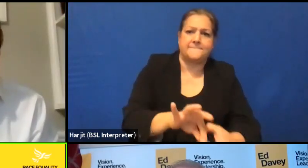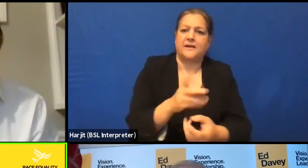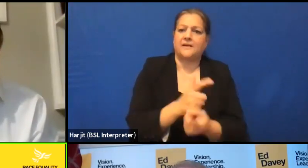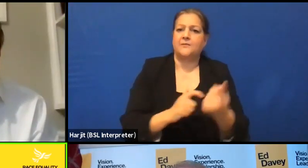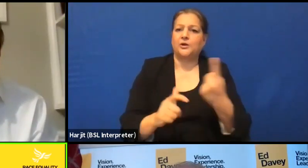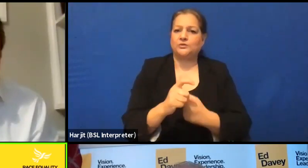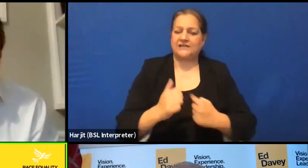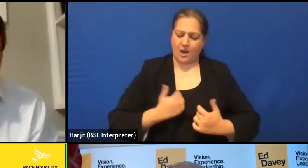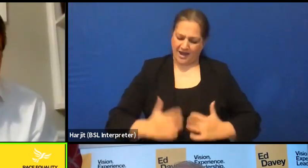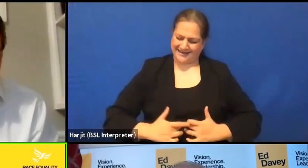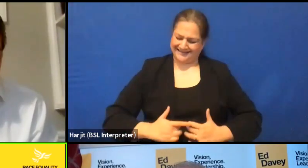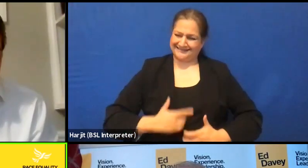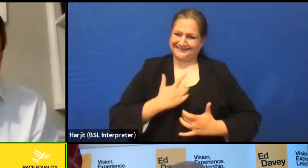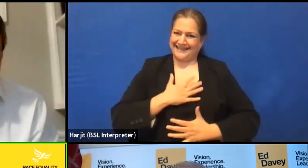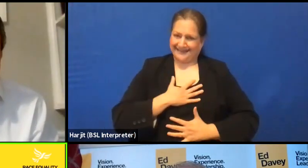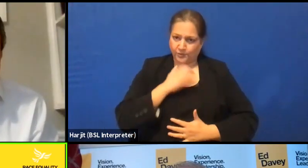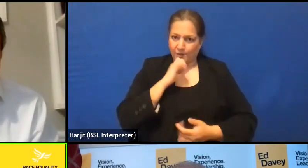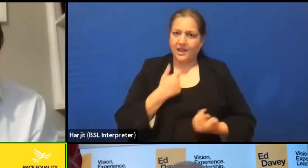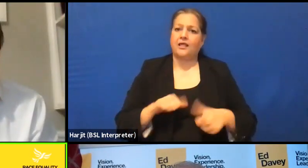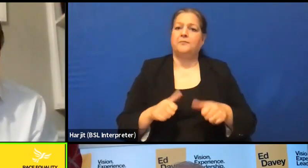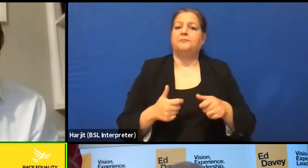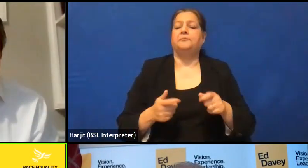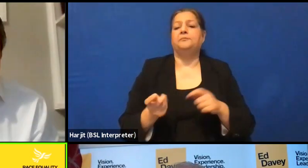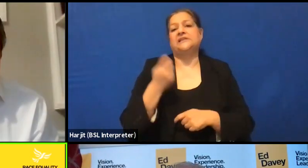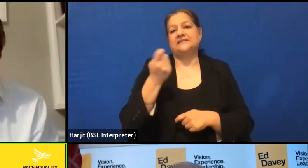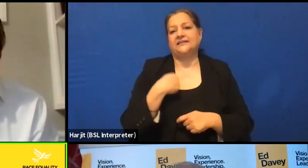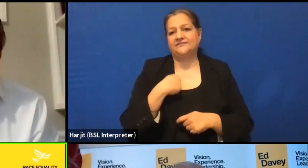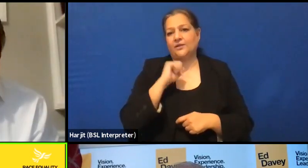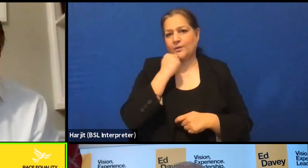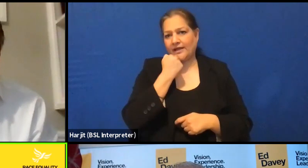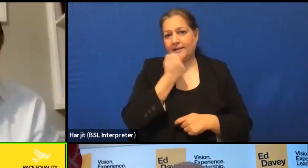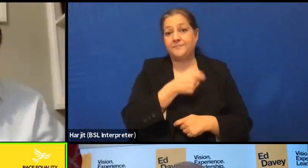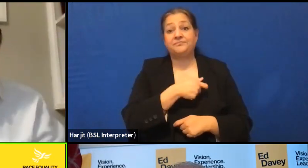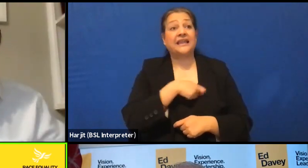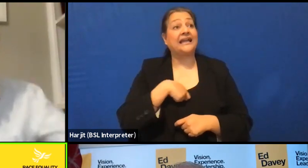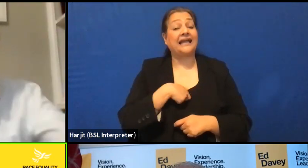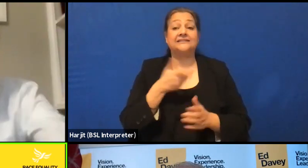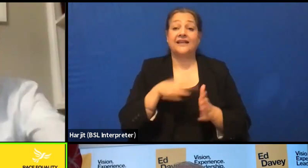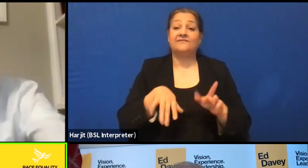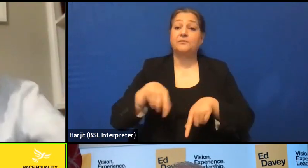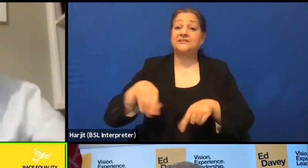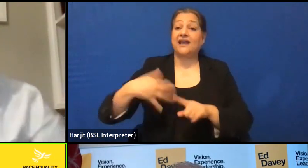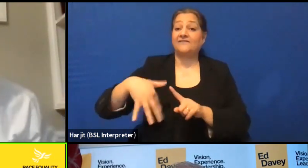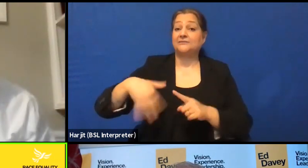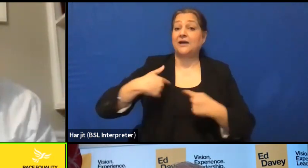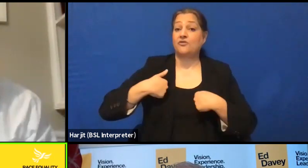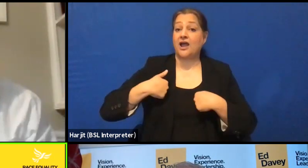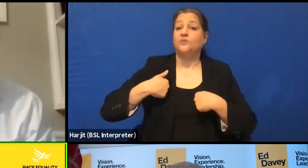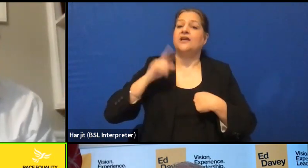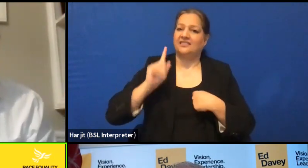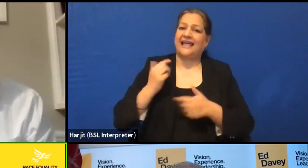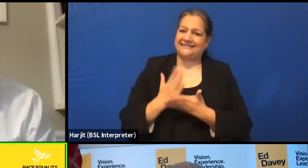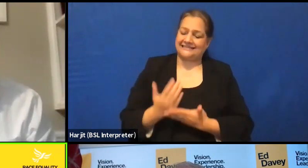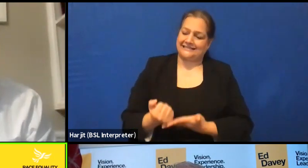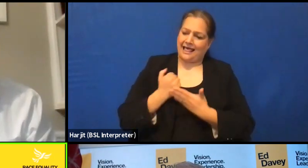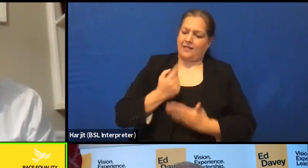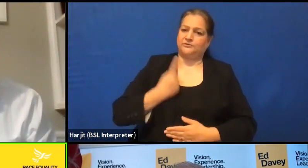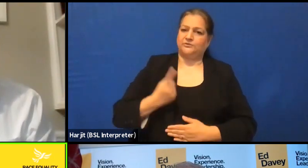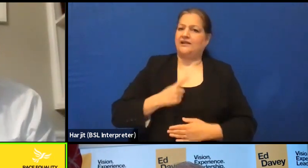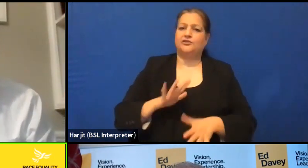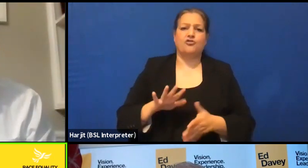will deliver success. And that being a candidate from a diverse background is actually a help, not a hindrance to